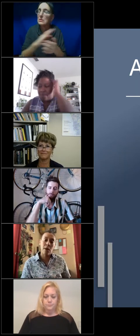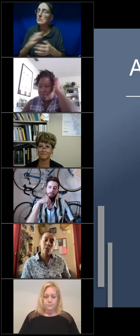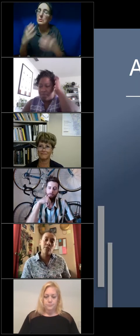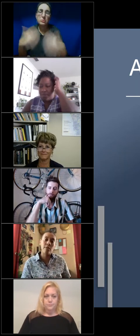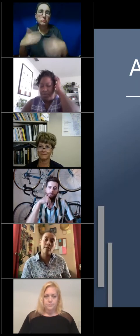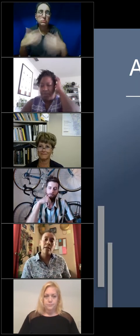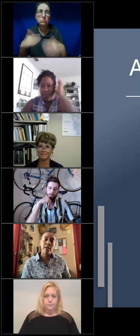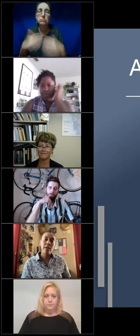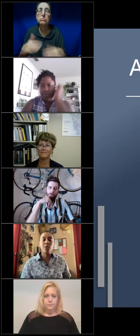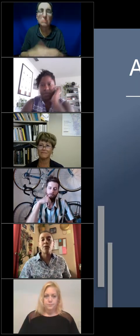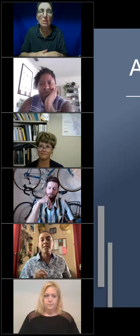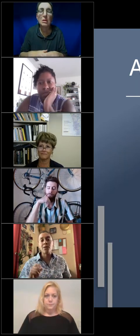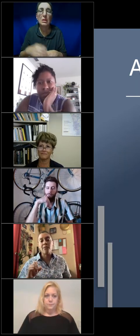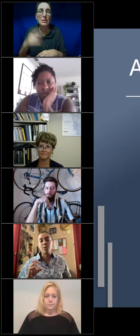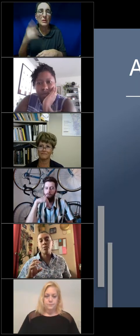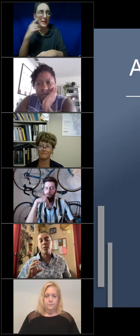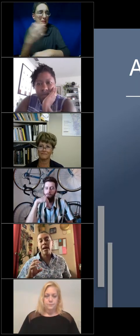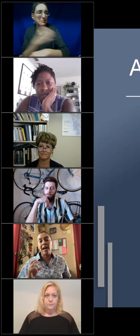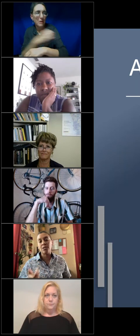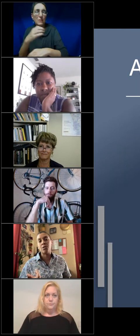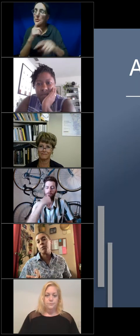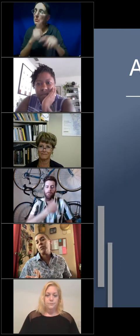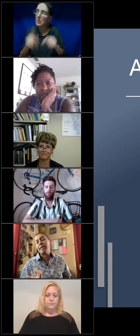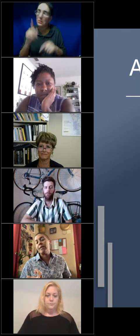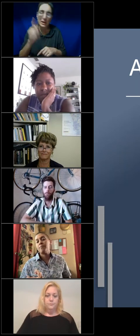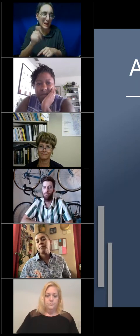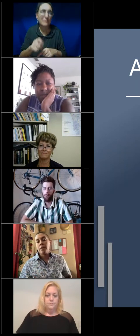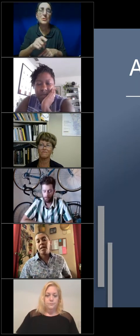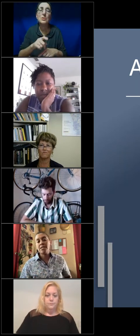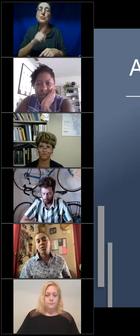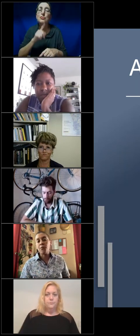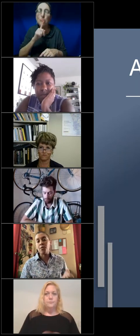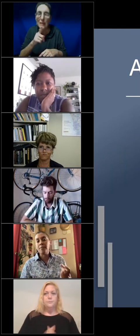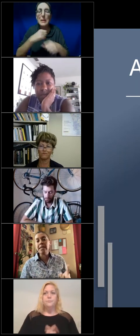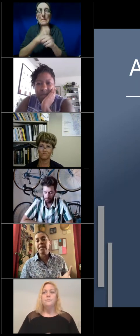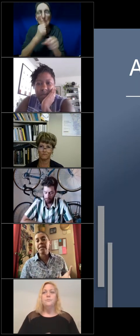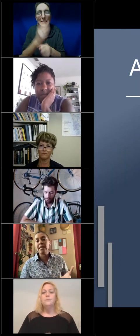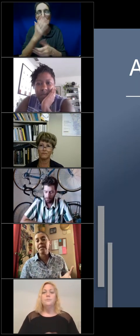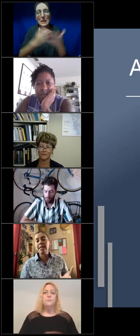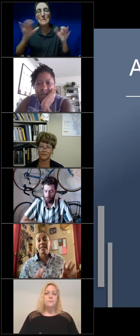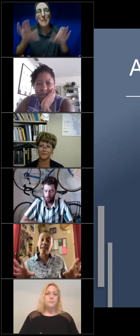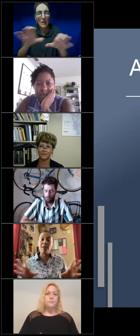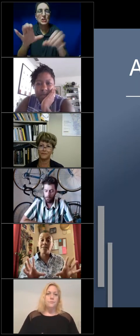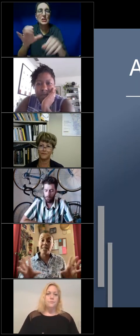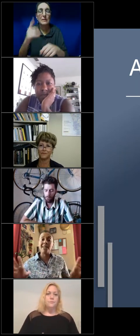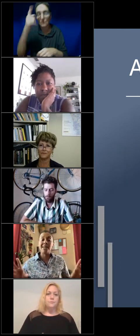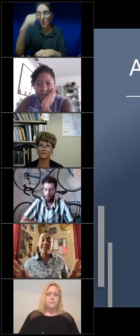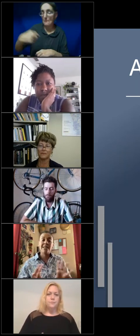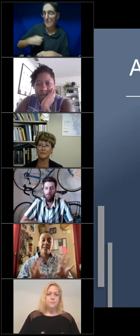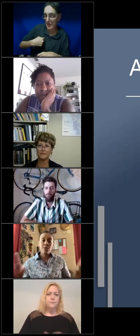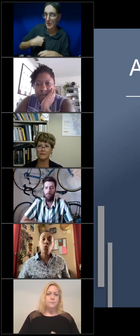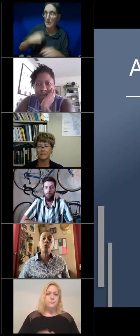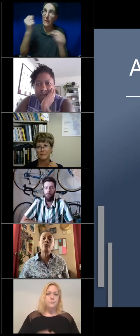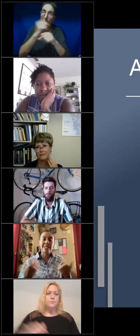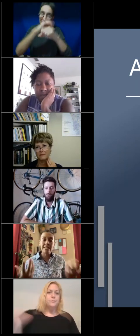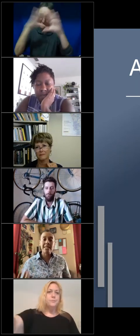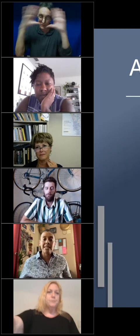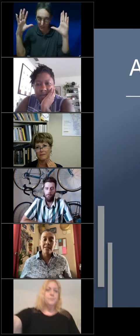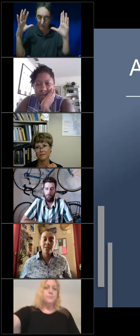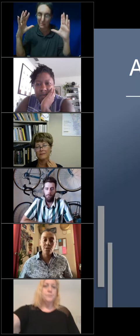think is powerful, but we're going to have to actionable it. And so for me, like thinking about